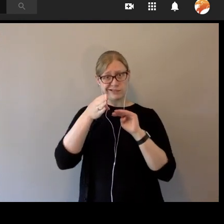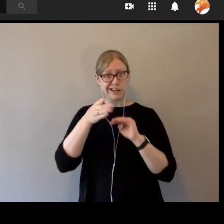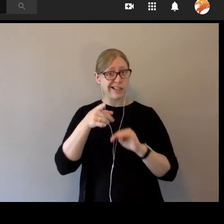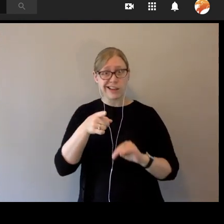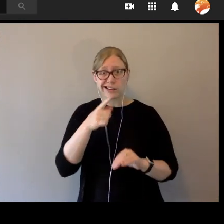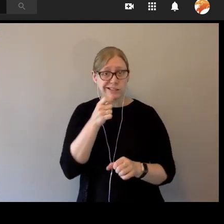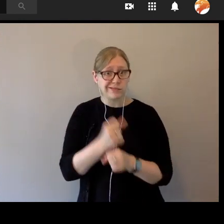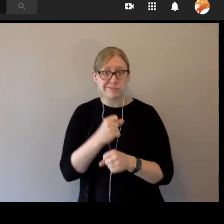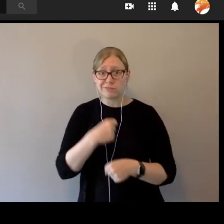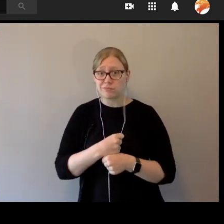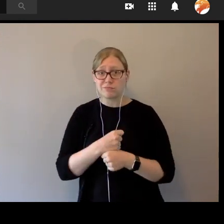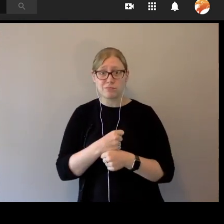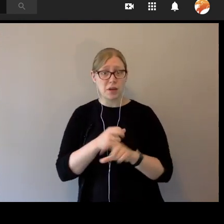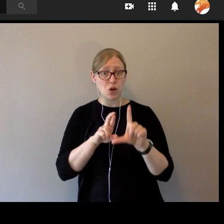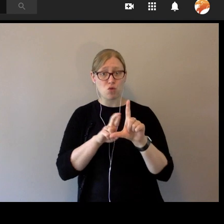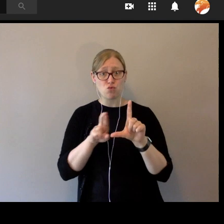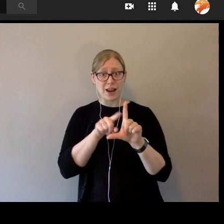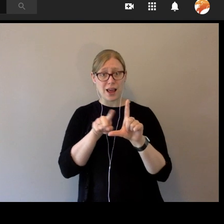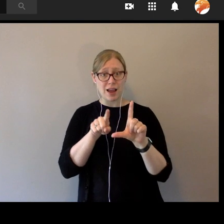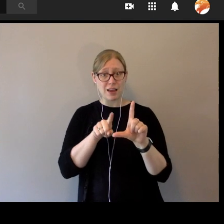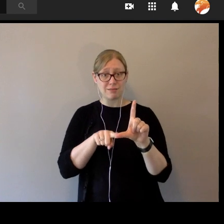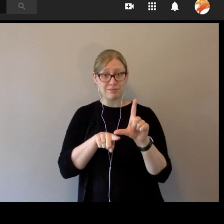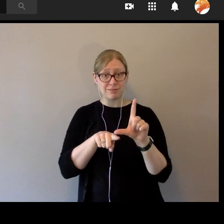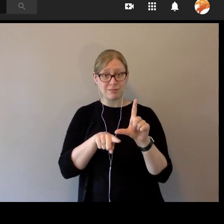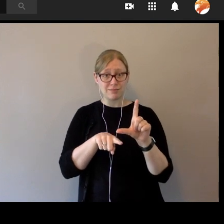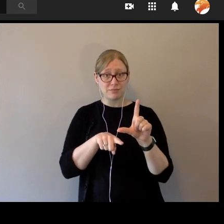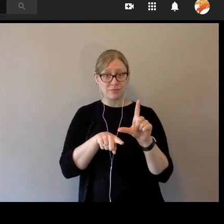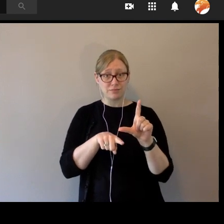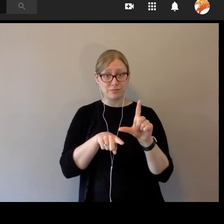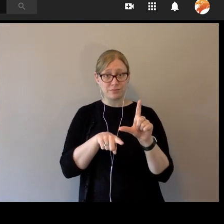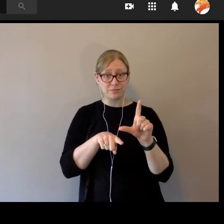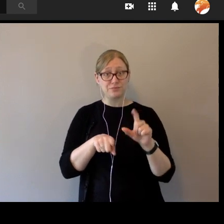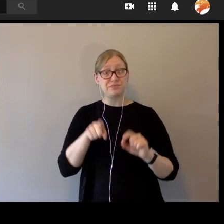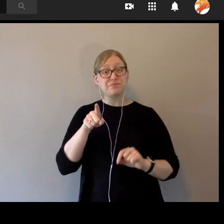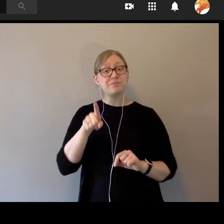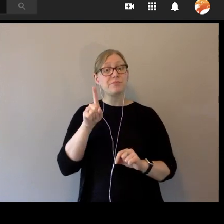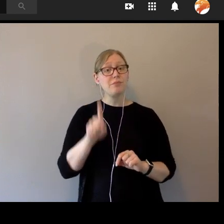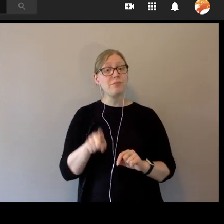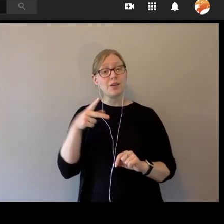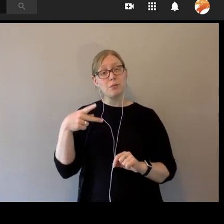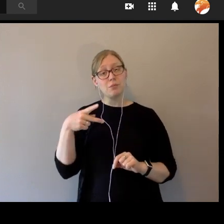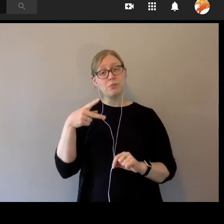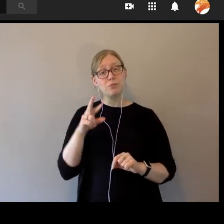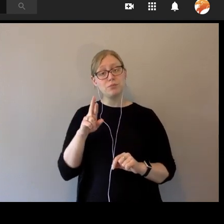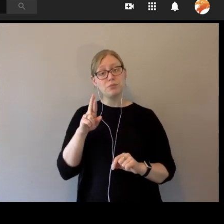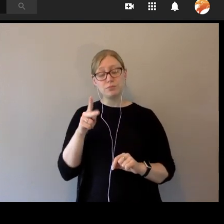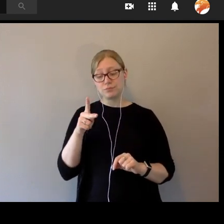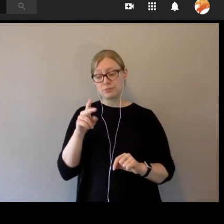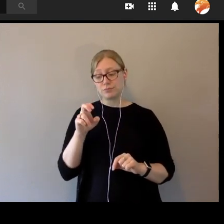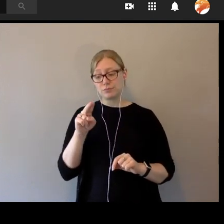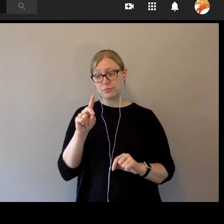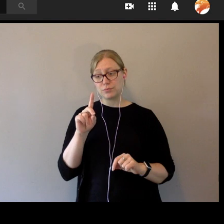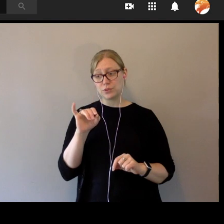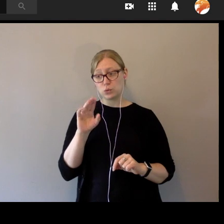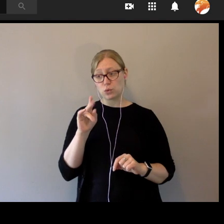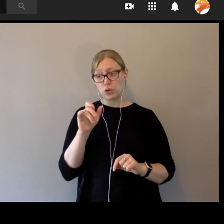angle. To make a right angle, this has to be perpendicular. So what I need you to do is when you